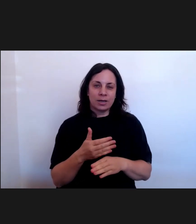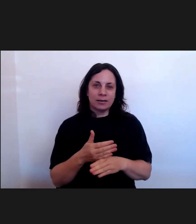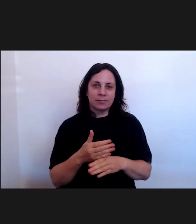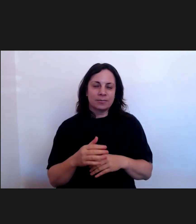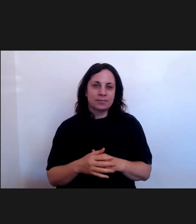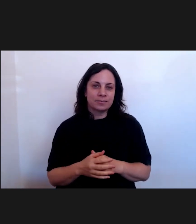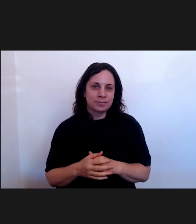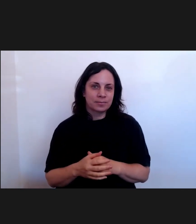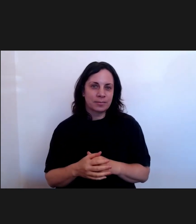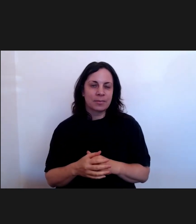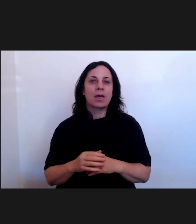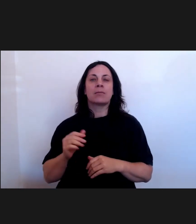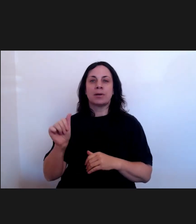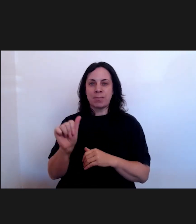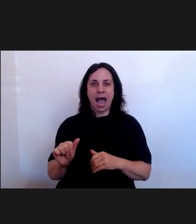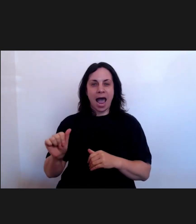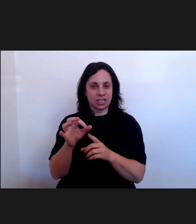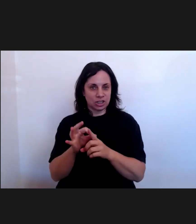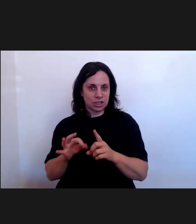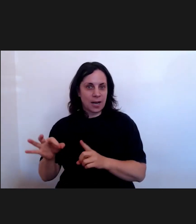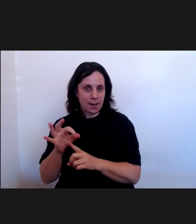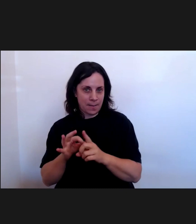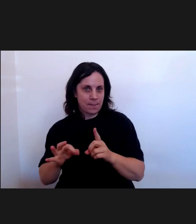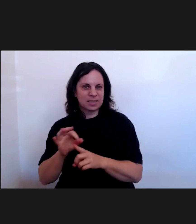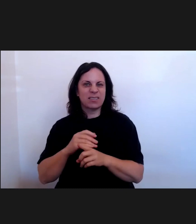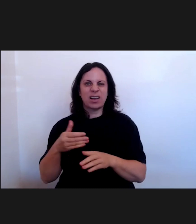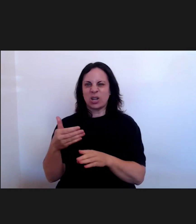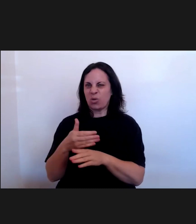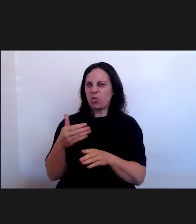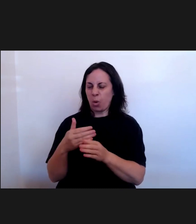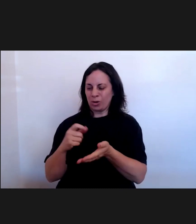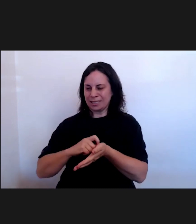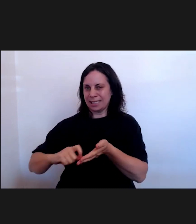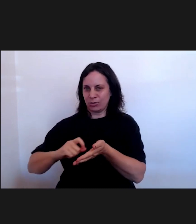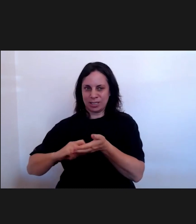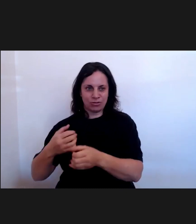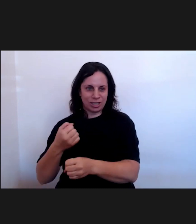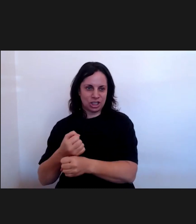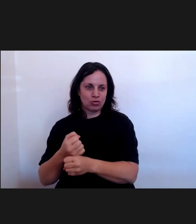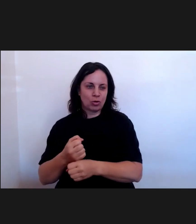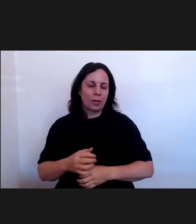of the network, and very, very pleased to be here with all of you.